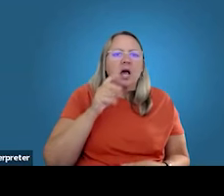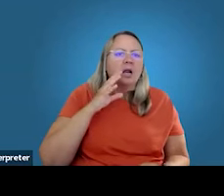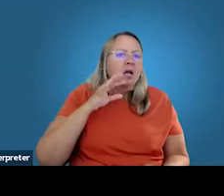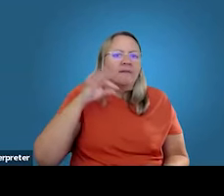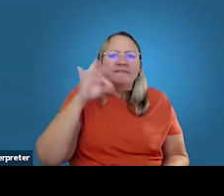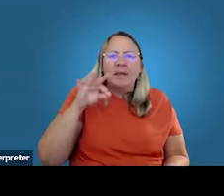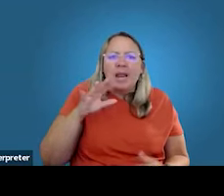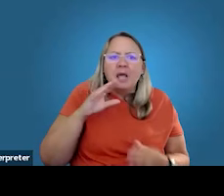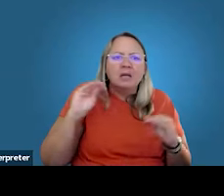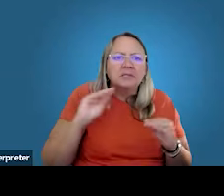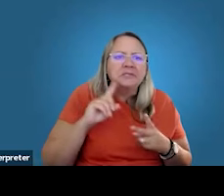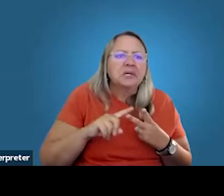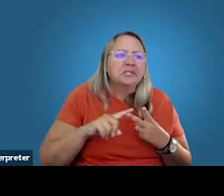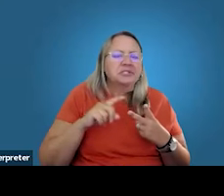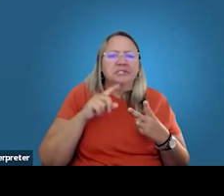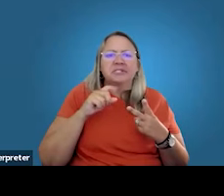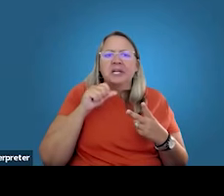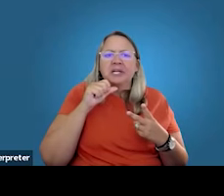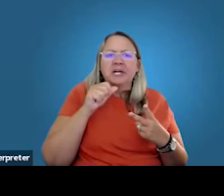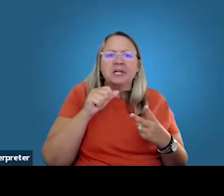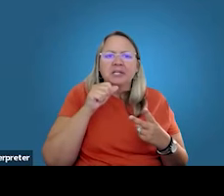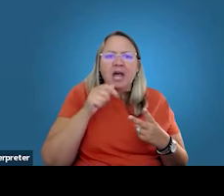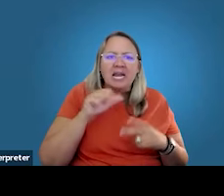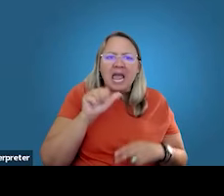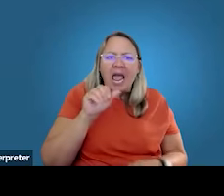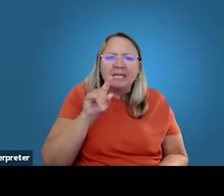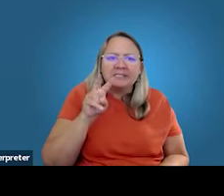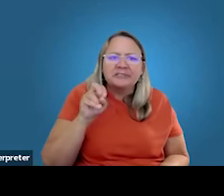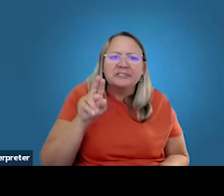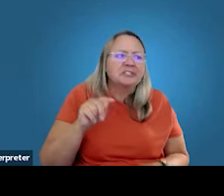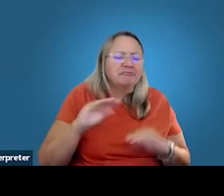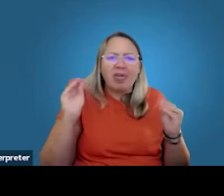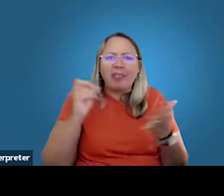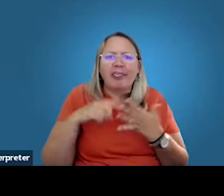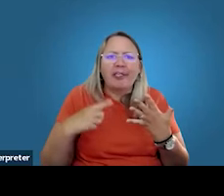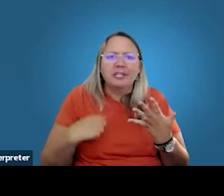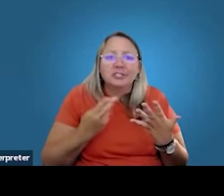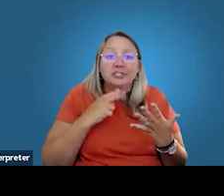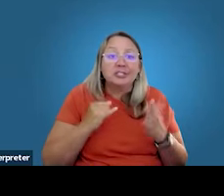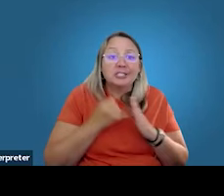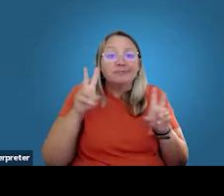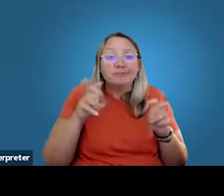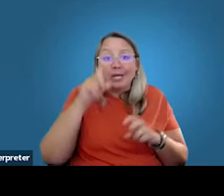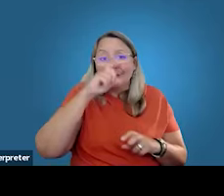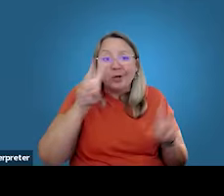current context. And Greta Gerwig was brilliant in how she brought this to life and how she lent into what the audience cared